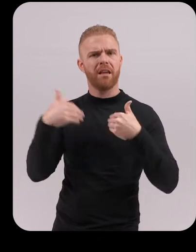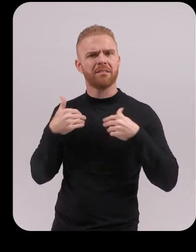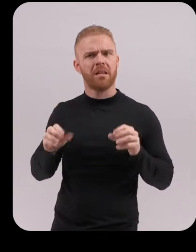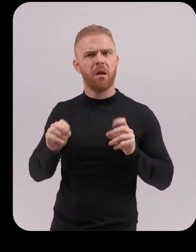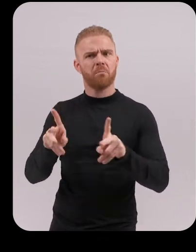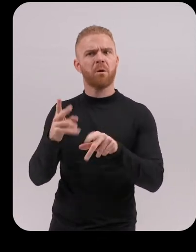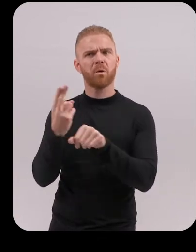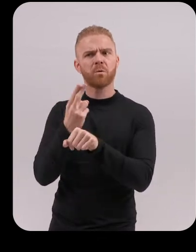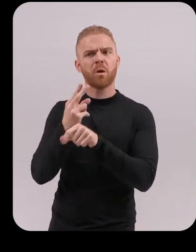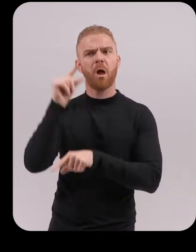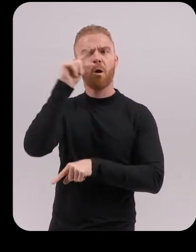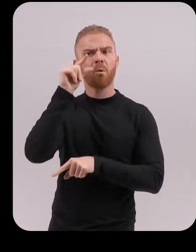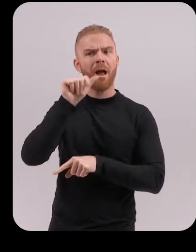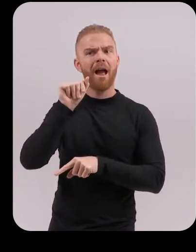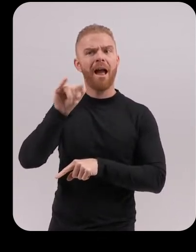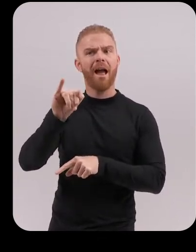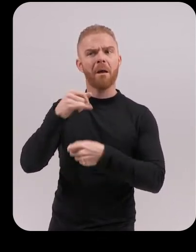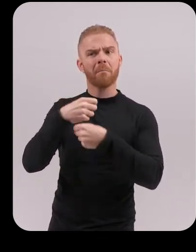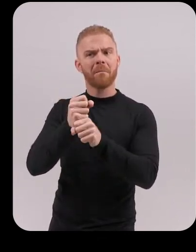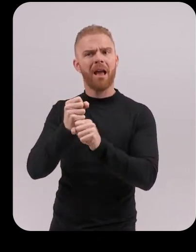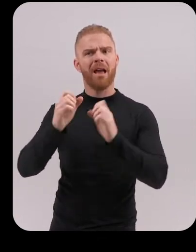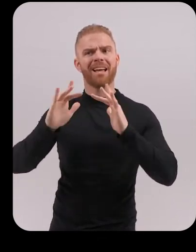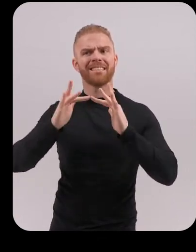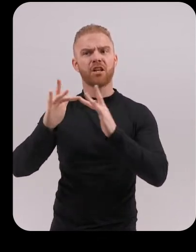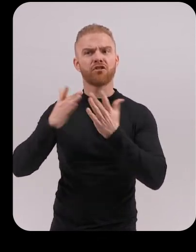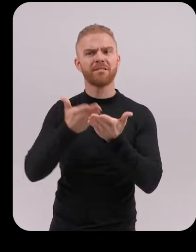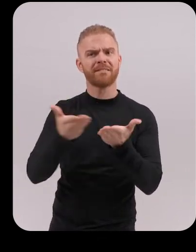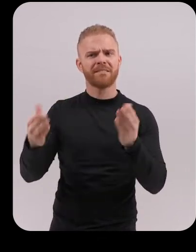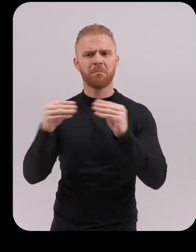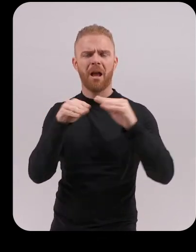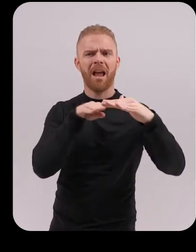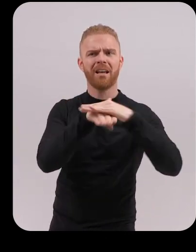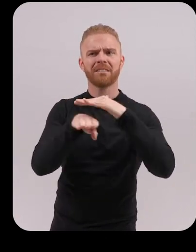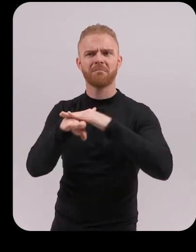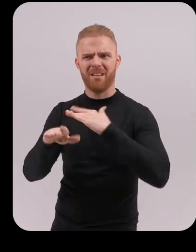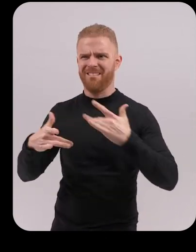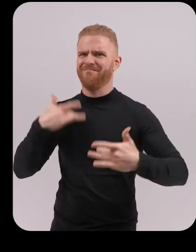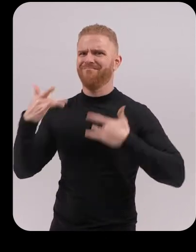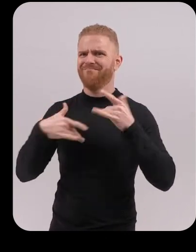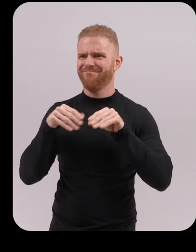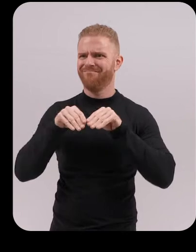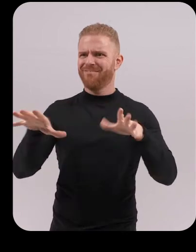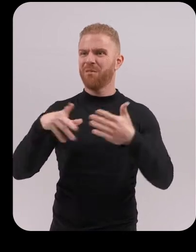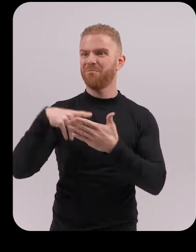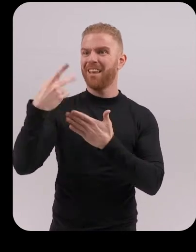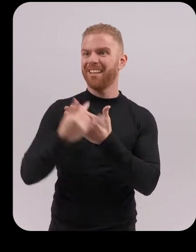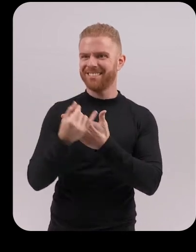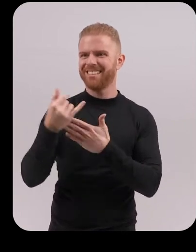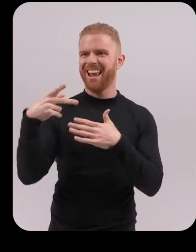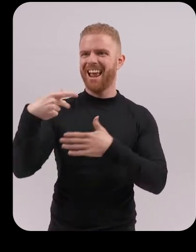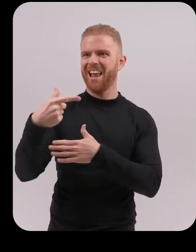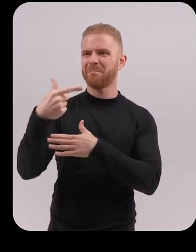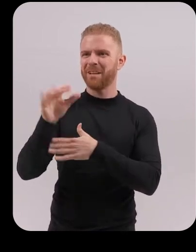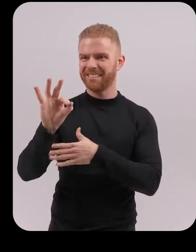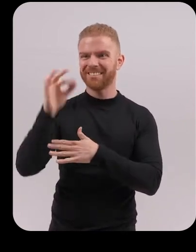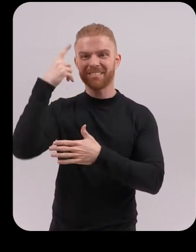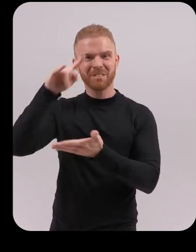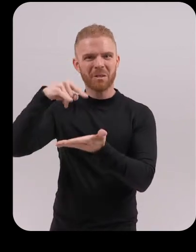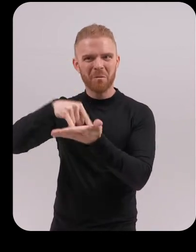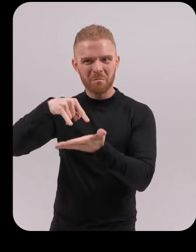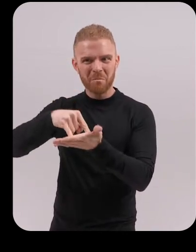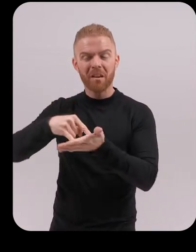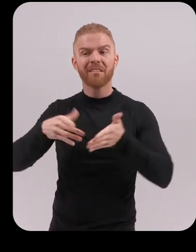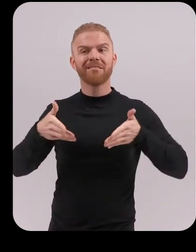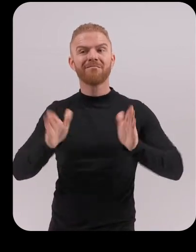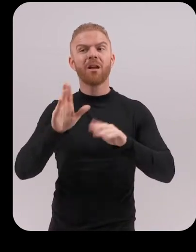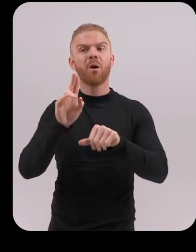Google AI to make digital devices more accessible. We're excited to launch Project GameFace for Android, which allows users to control